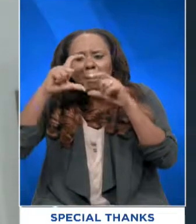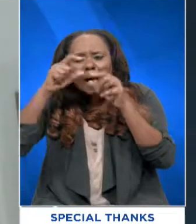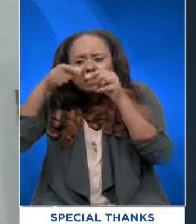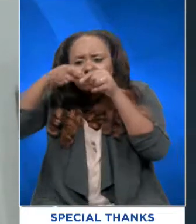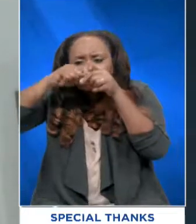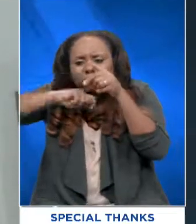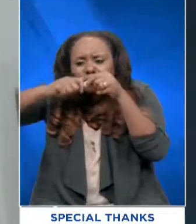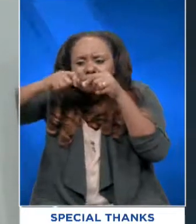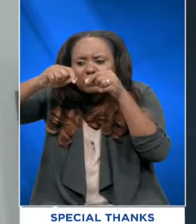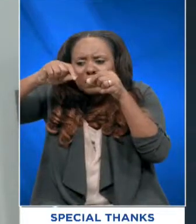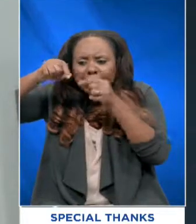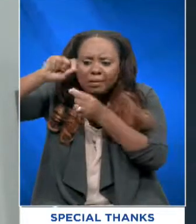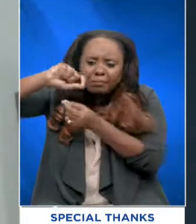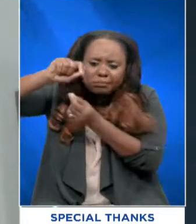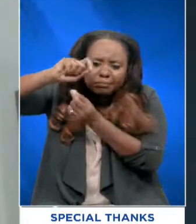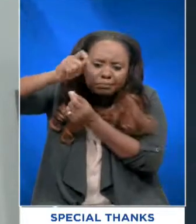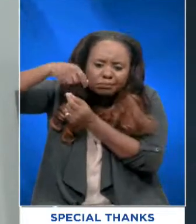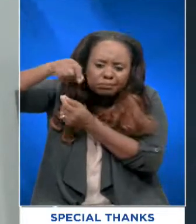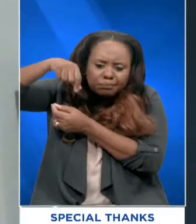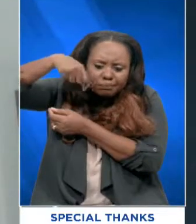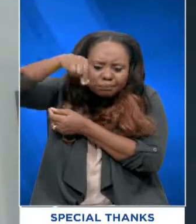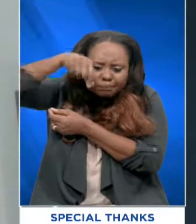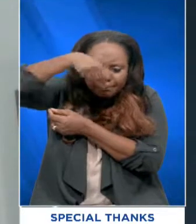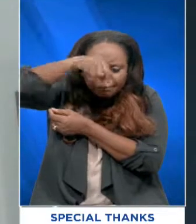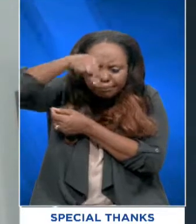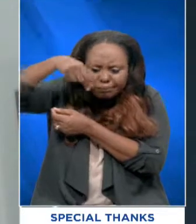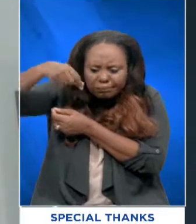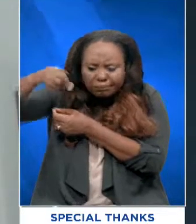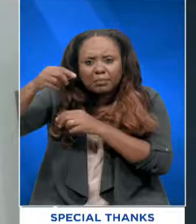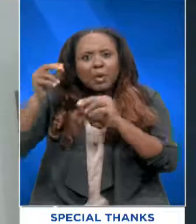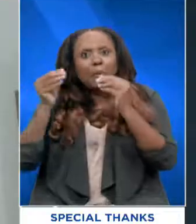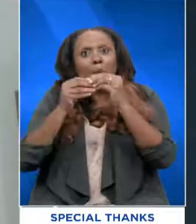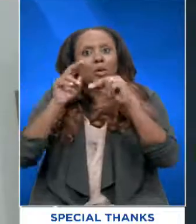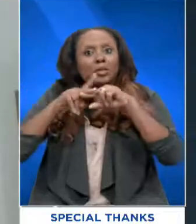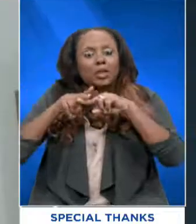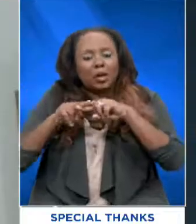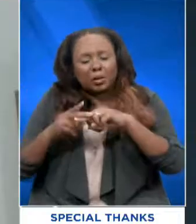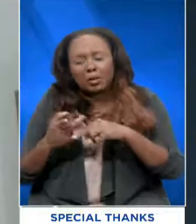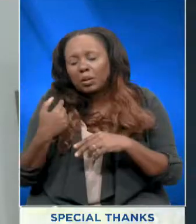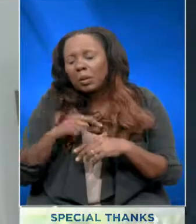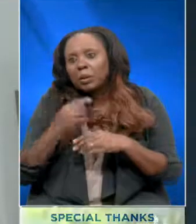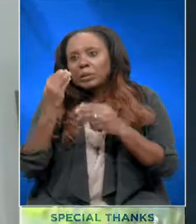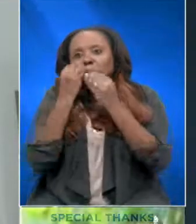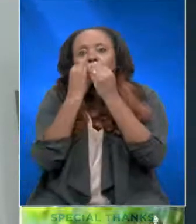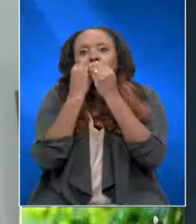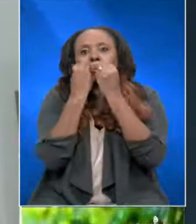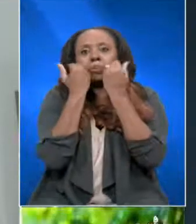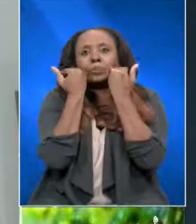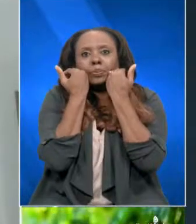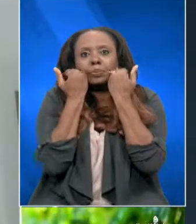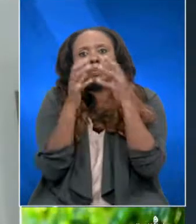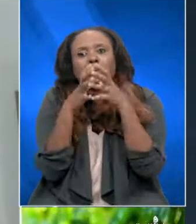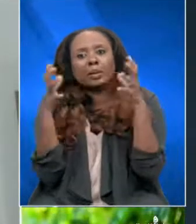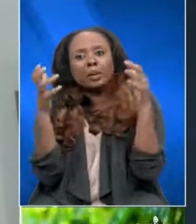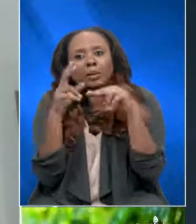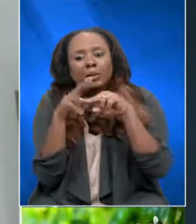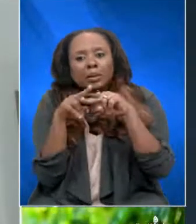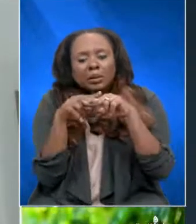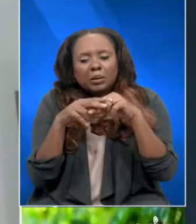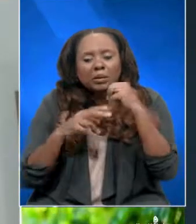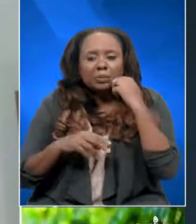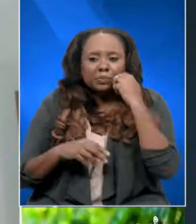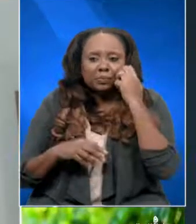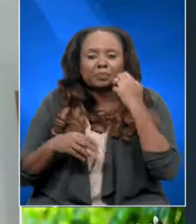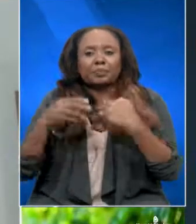comes with. So, as a standard thing, we consume a lot of salt here in Barbados. Hypertension is a